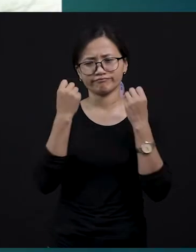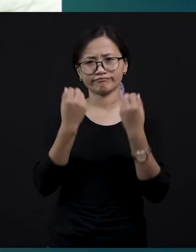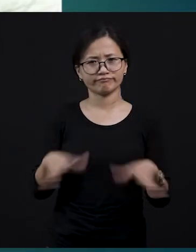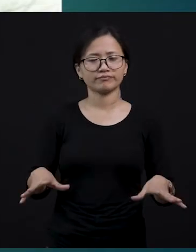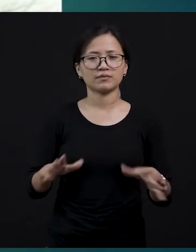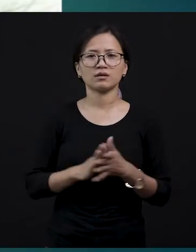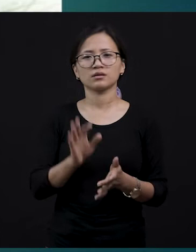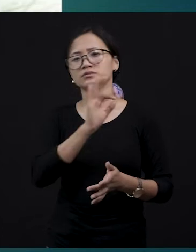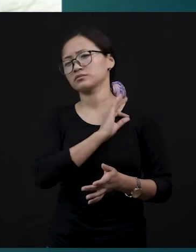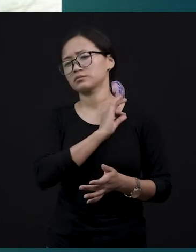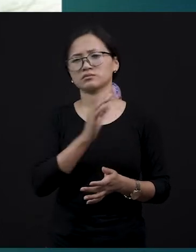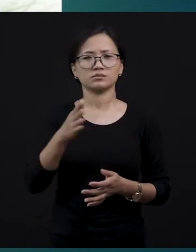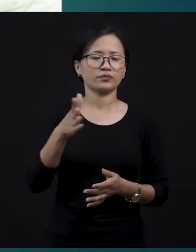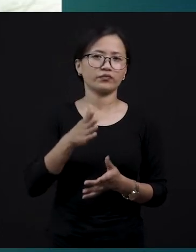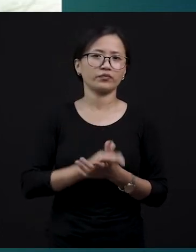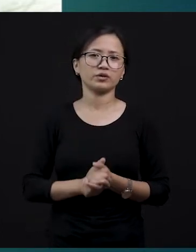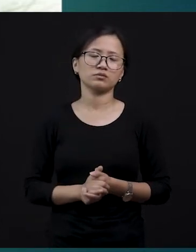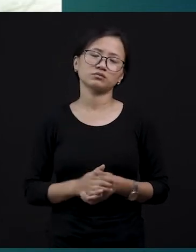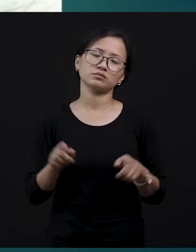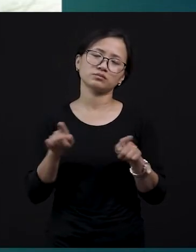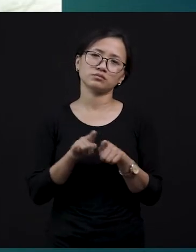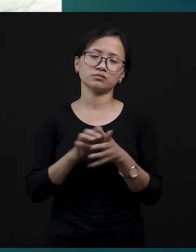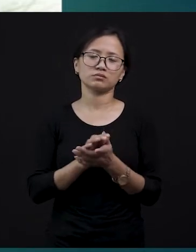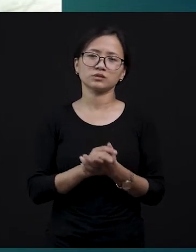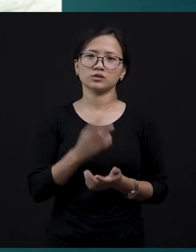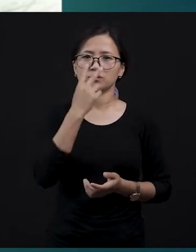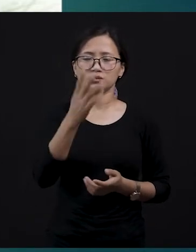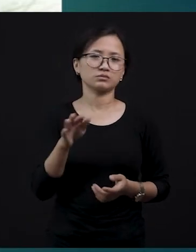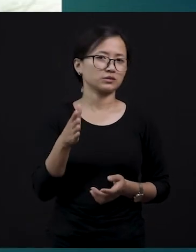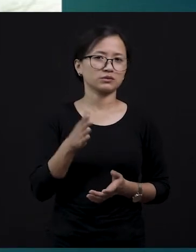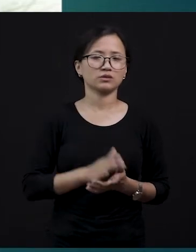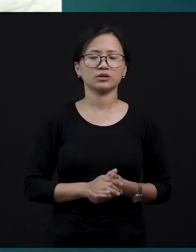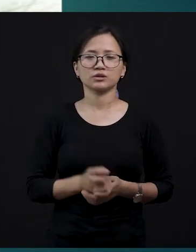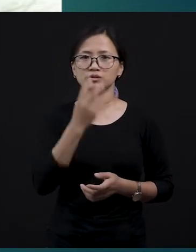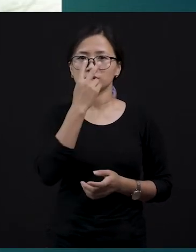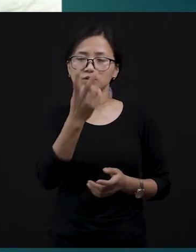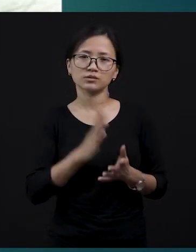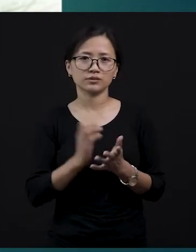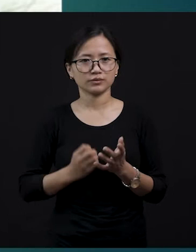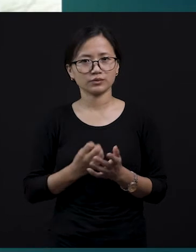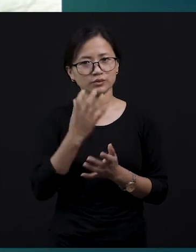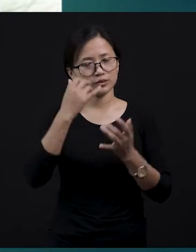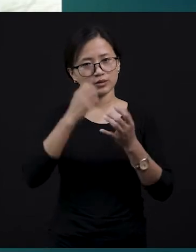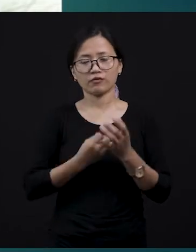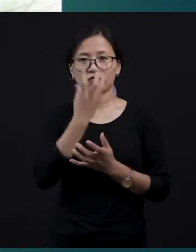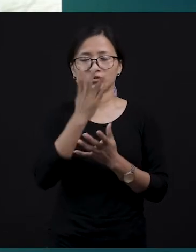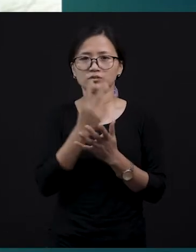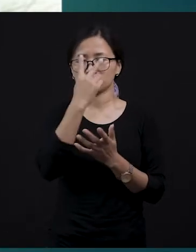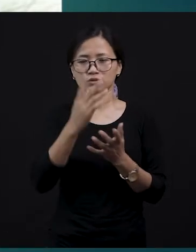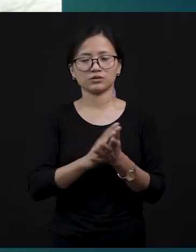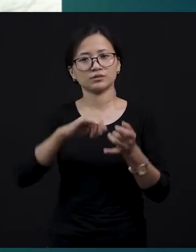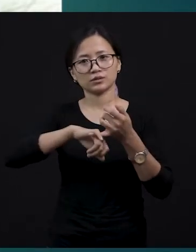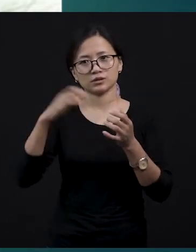it would be uninteresting, but it's not like that. You can even see flowers during the spring, which makes it very